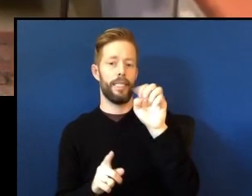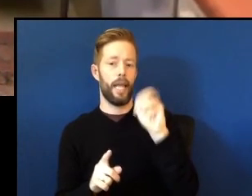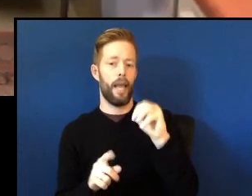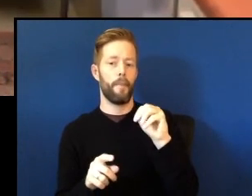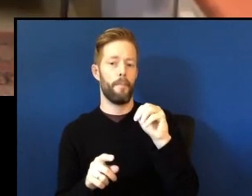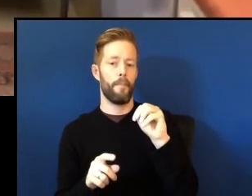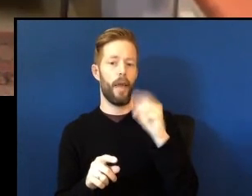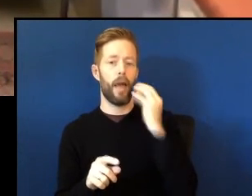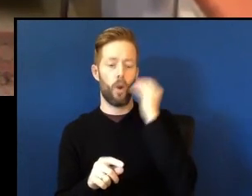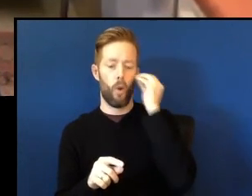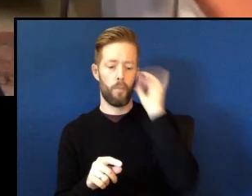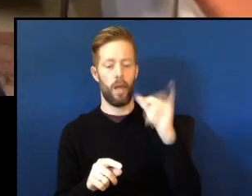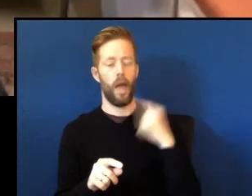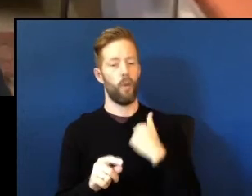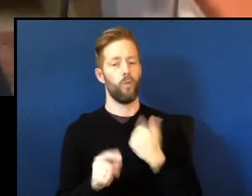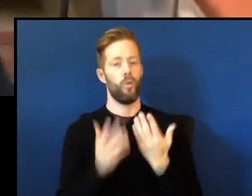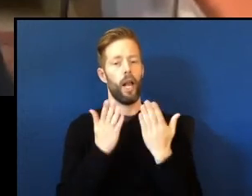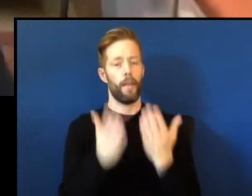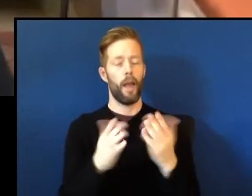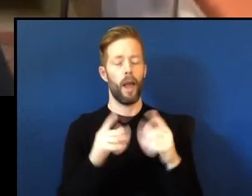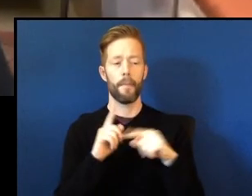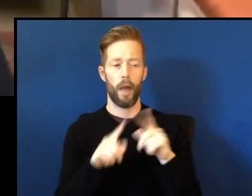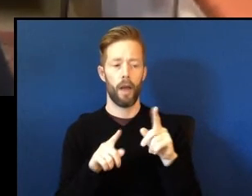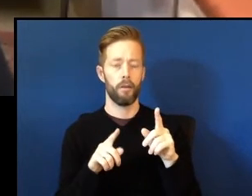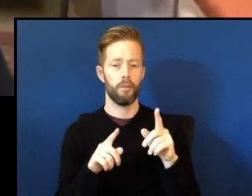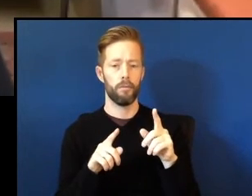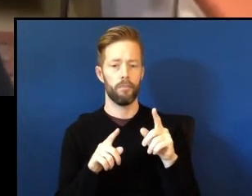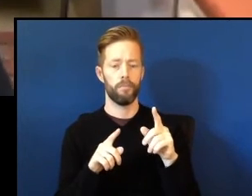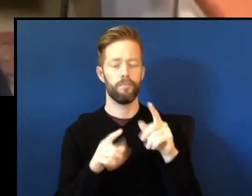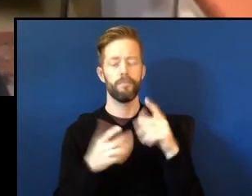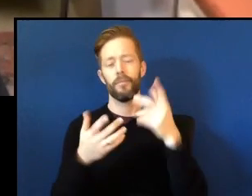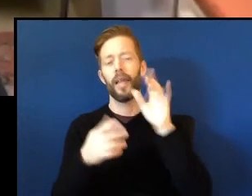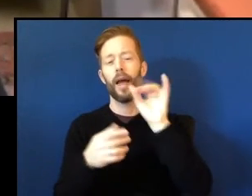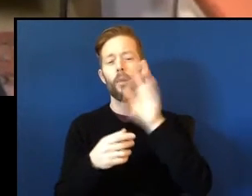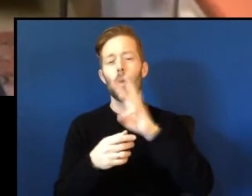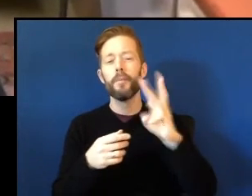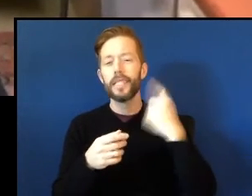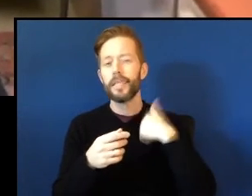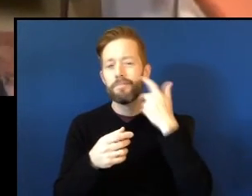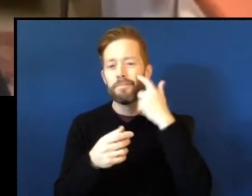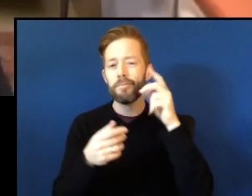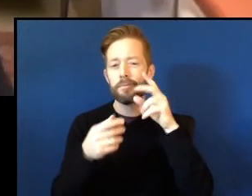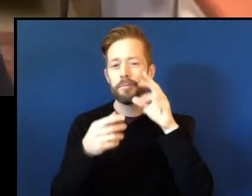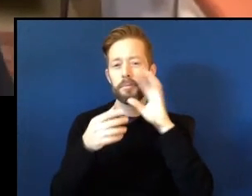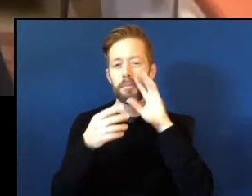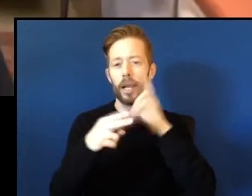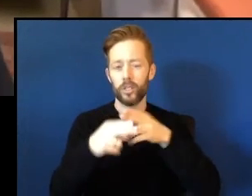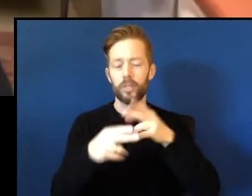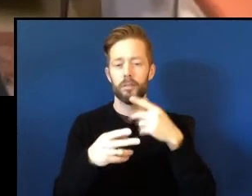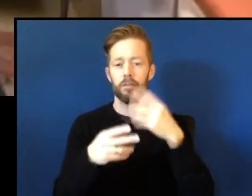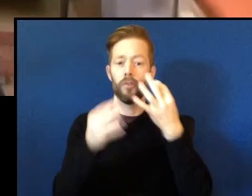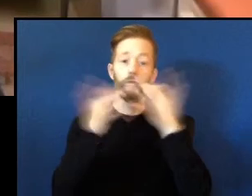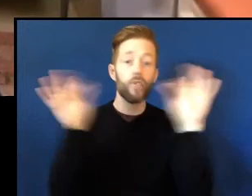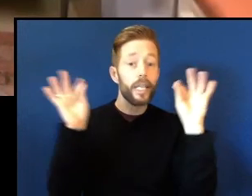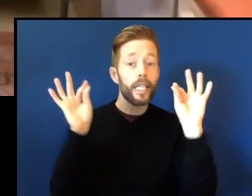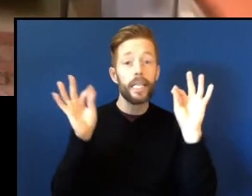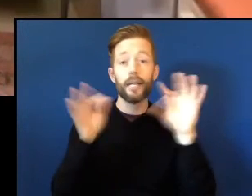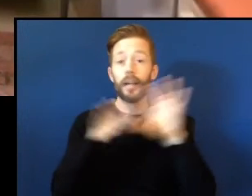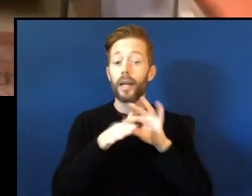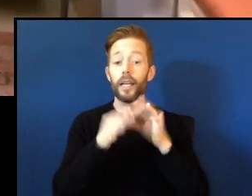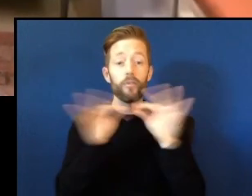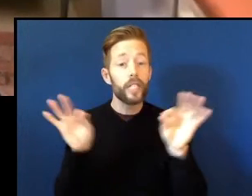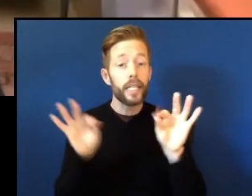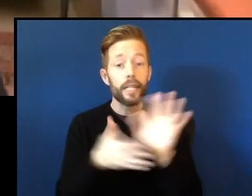example, that I would recommend. But there are a number of sites, like I mentioned, that have free content, free